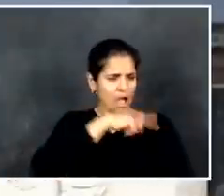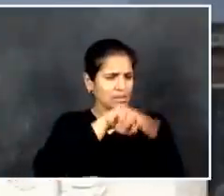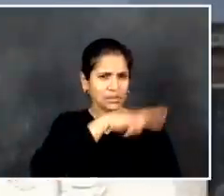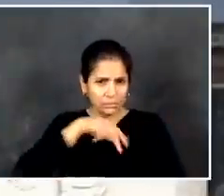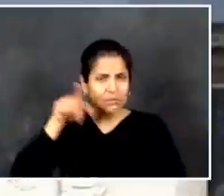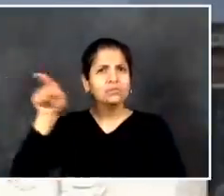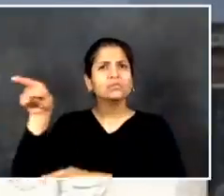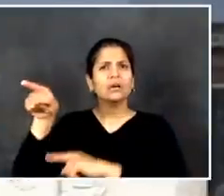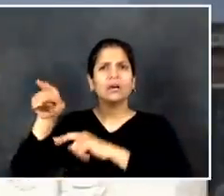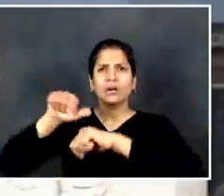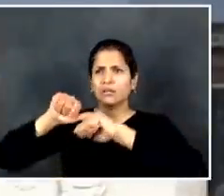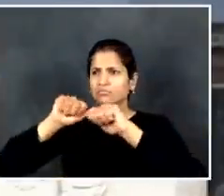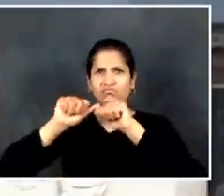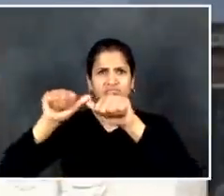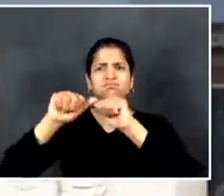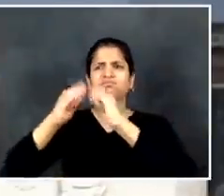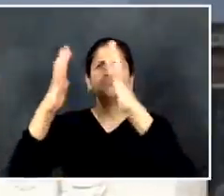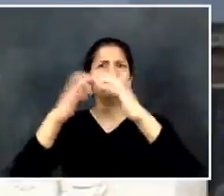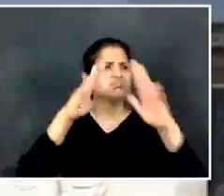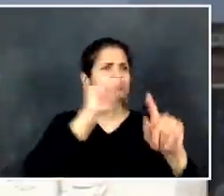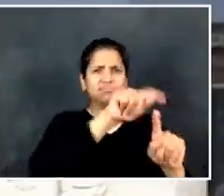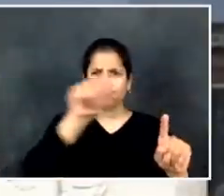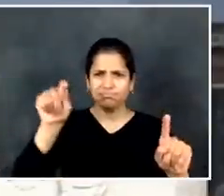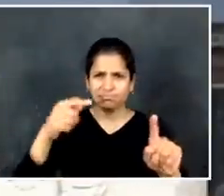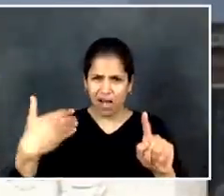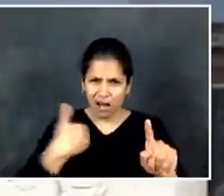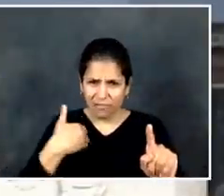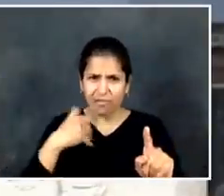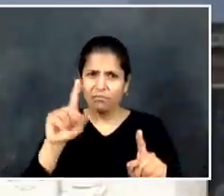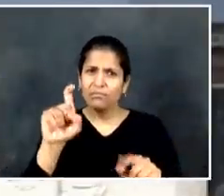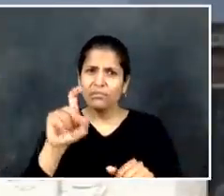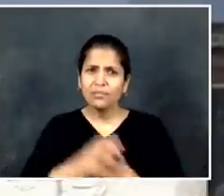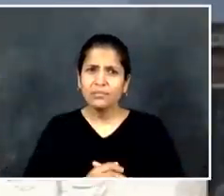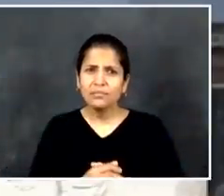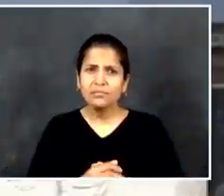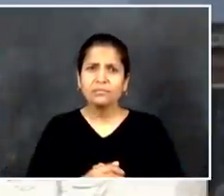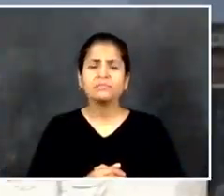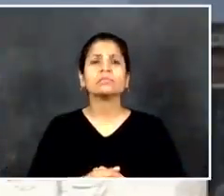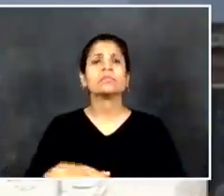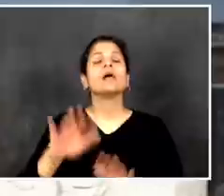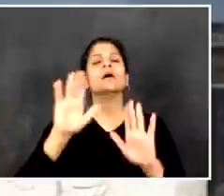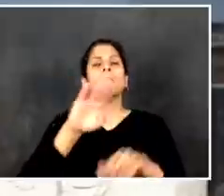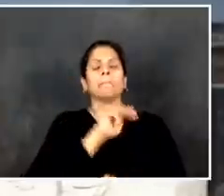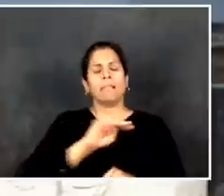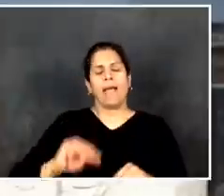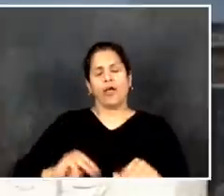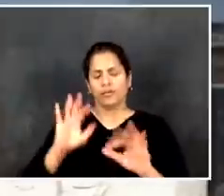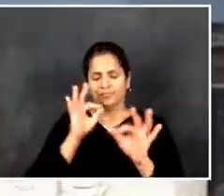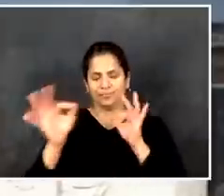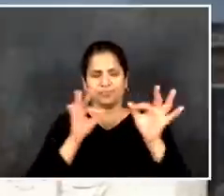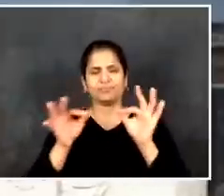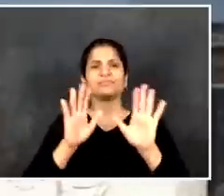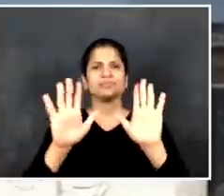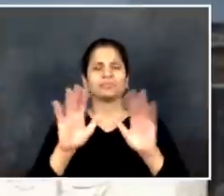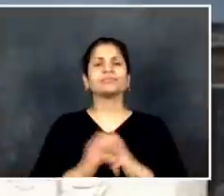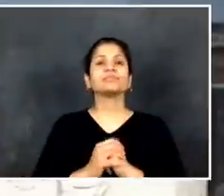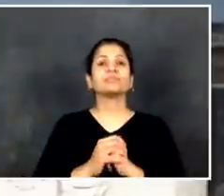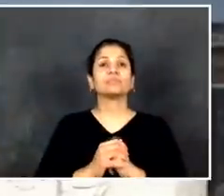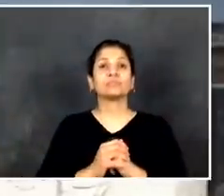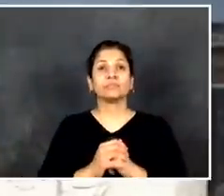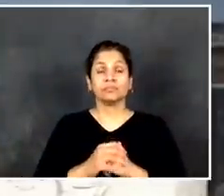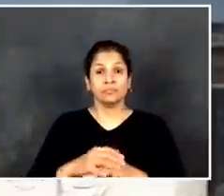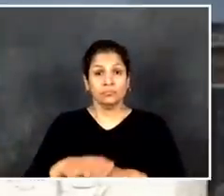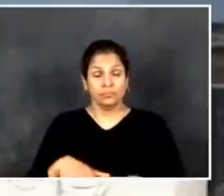is on the purchasing. Again, we do need to ensure that we'll have enough full service ventilators for